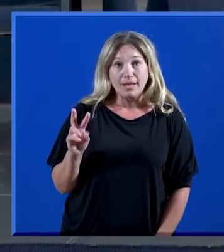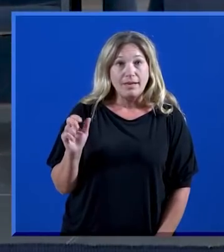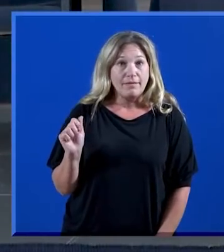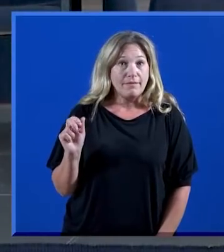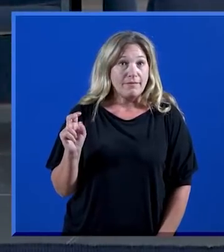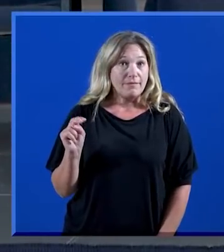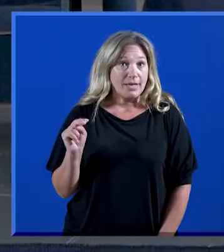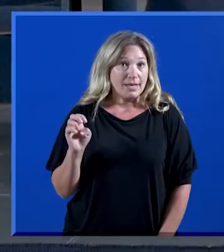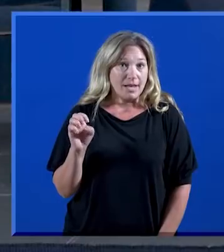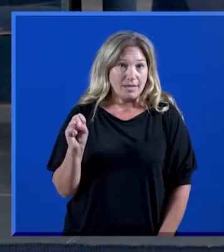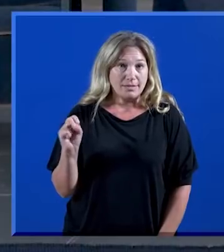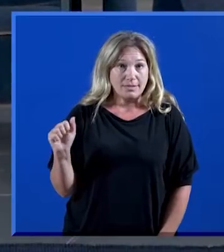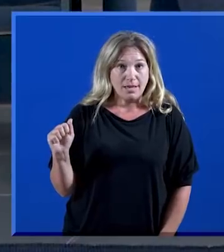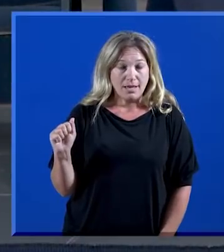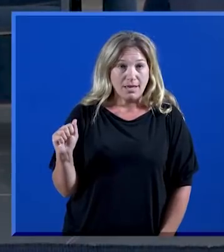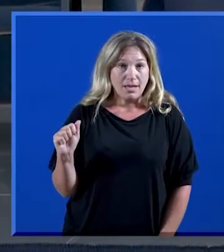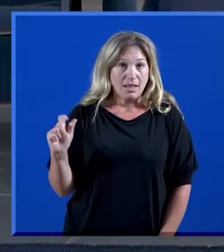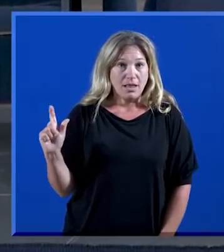Vanessa Lasarica.